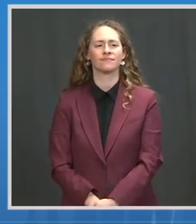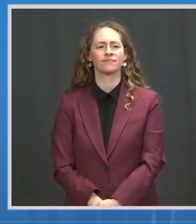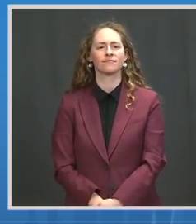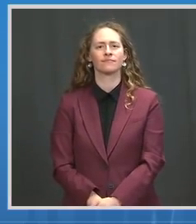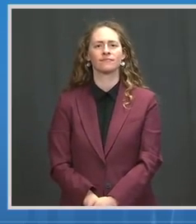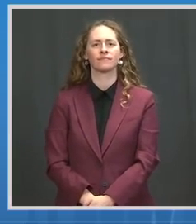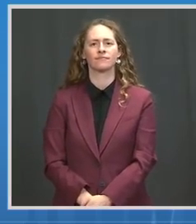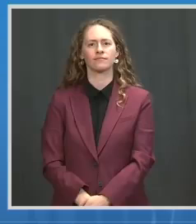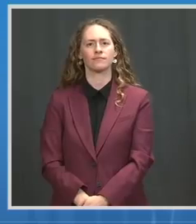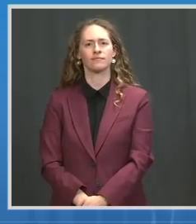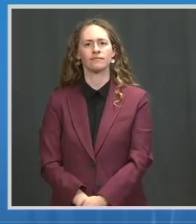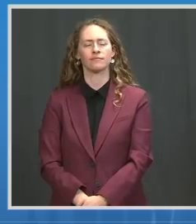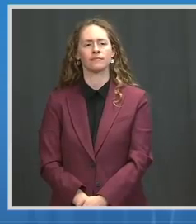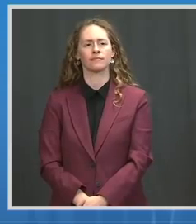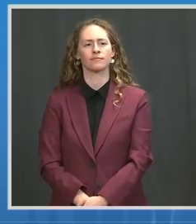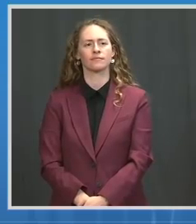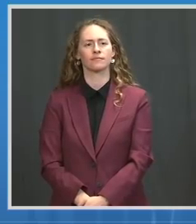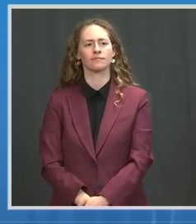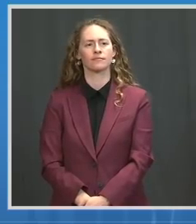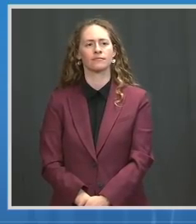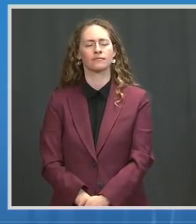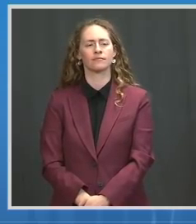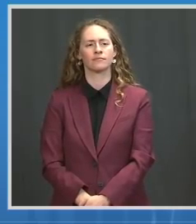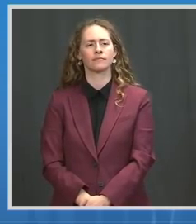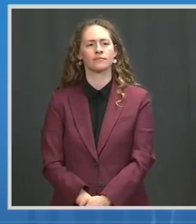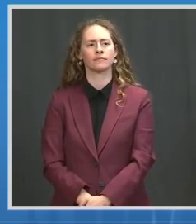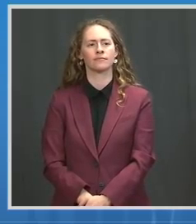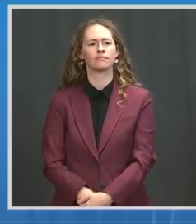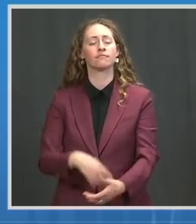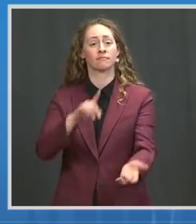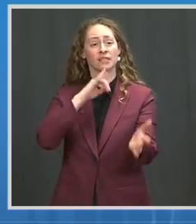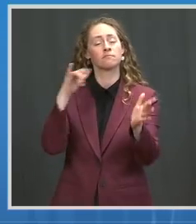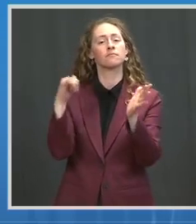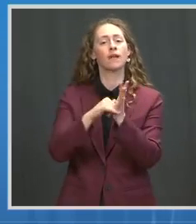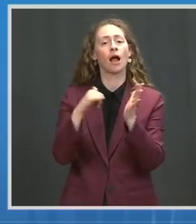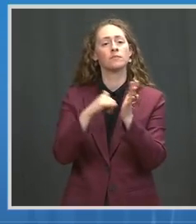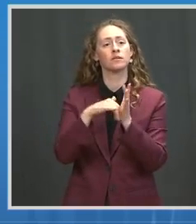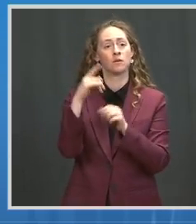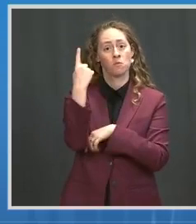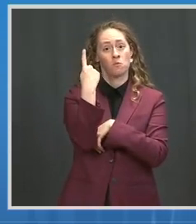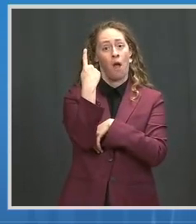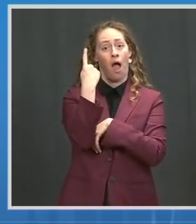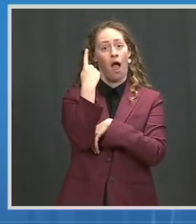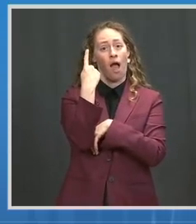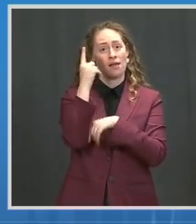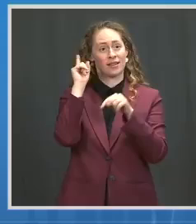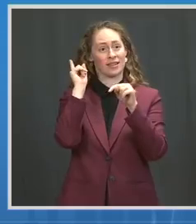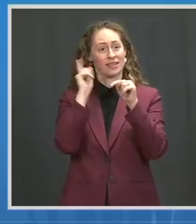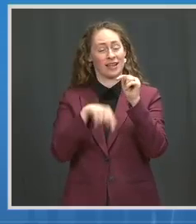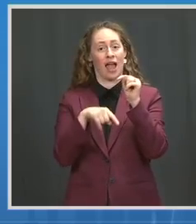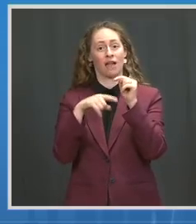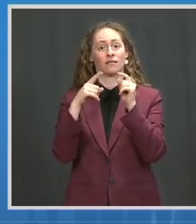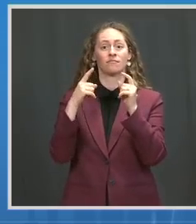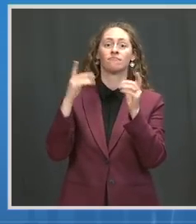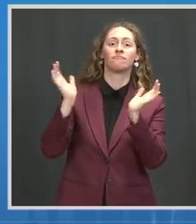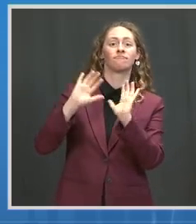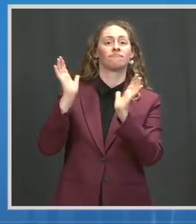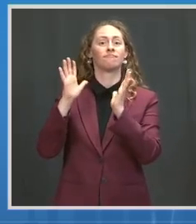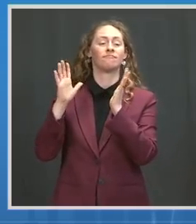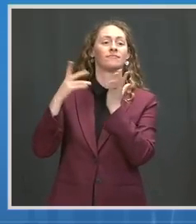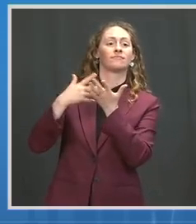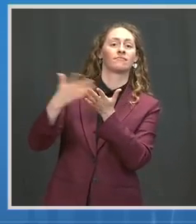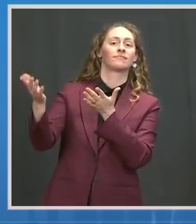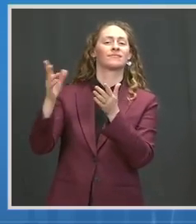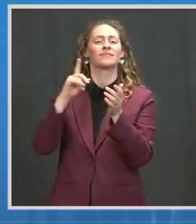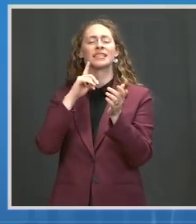Look, it's not realistic to expect that not a single dose will go to waste. I would tell you that a very, very small fraction